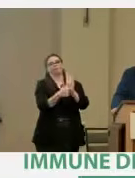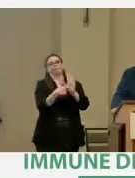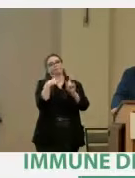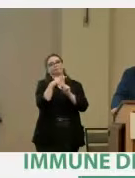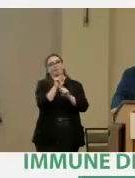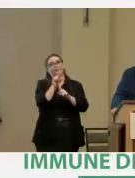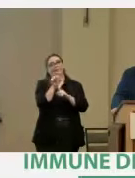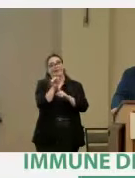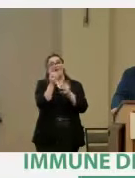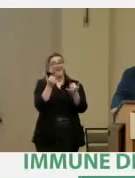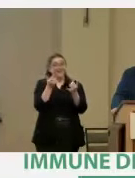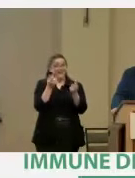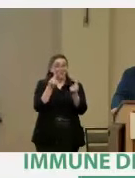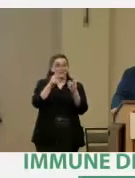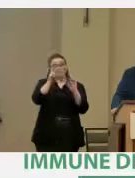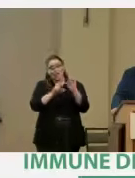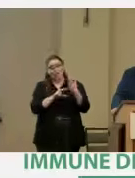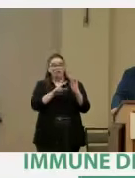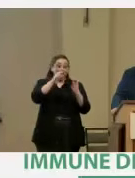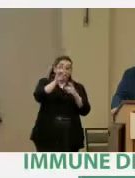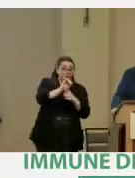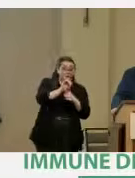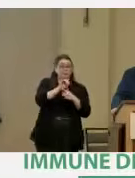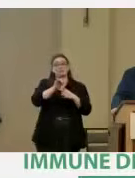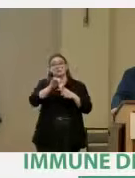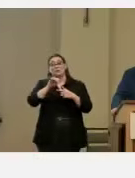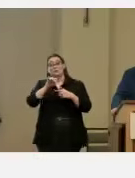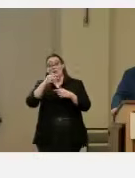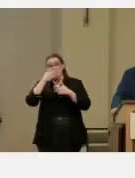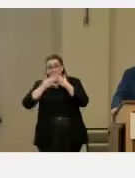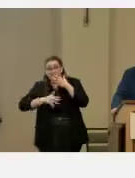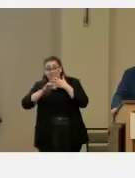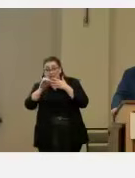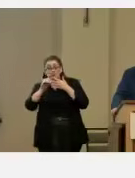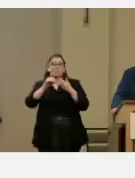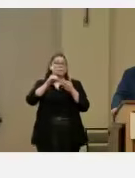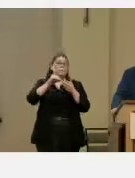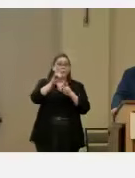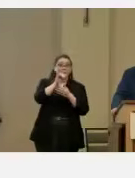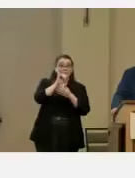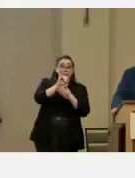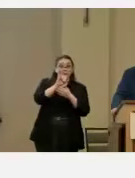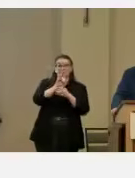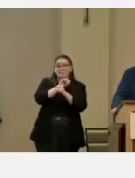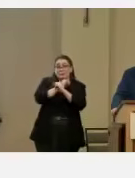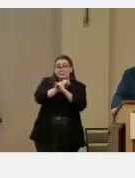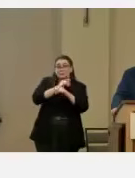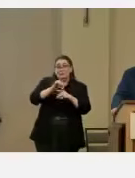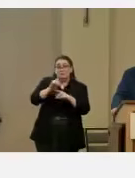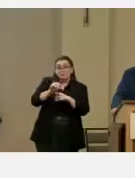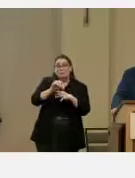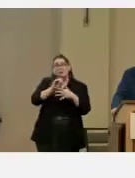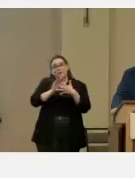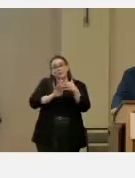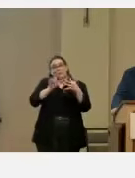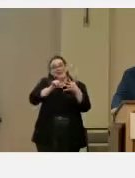look for infection, look for a malignancy or hematologic disorder, and look for an immune disorder. So this is a paper